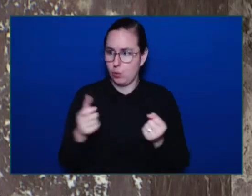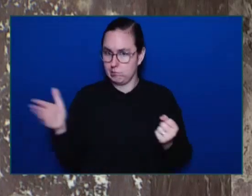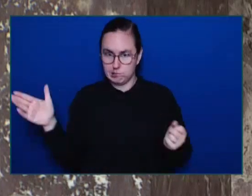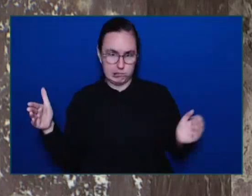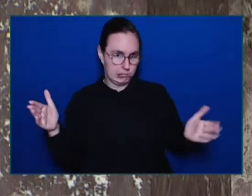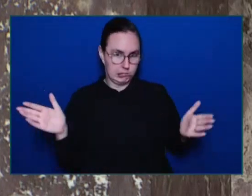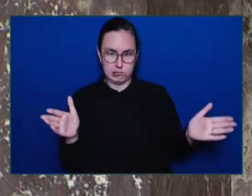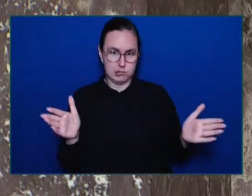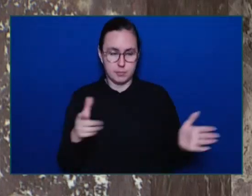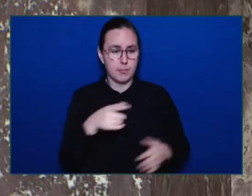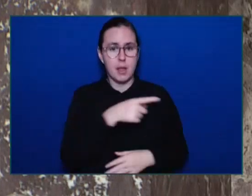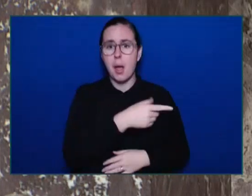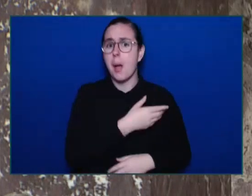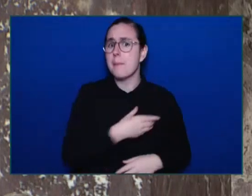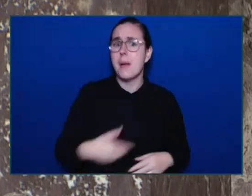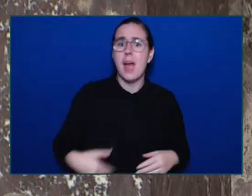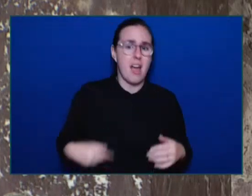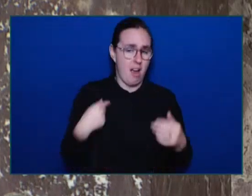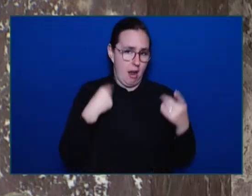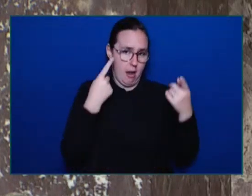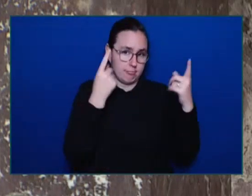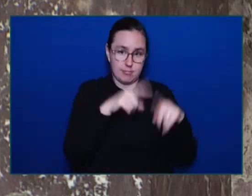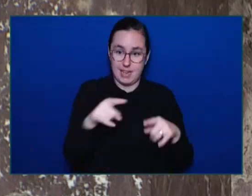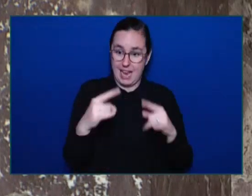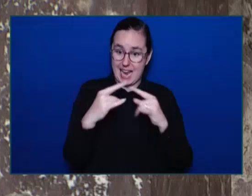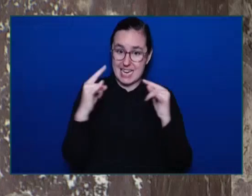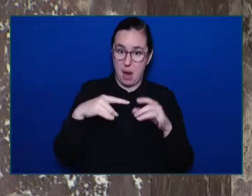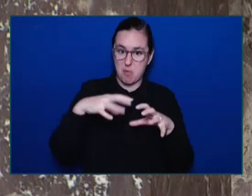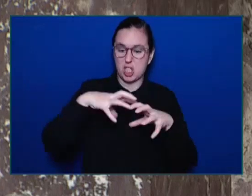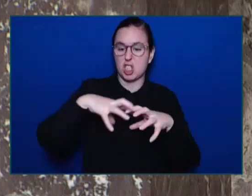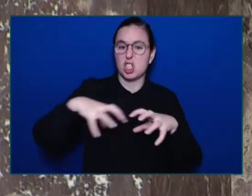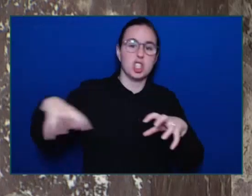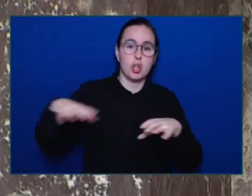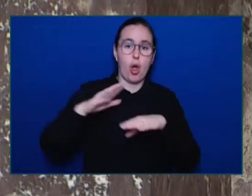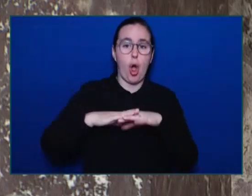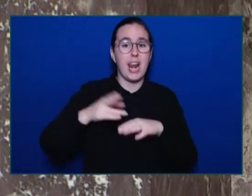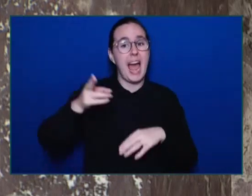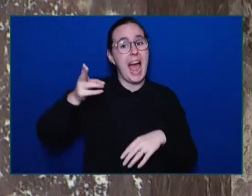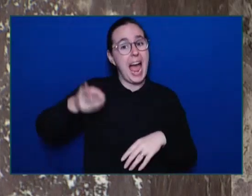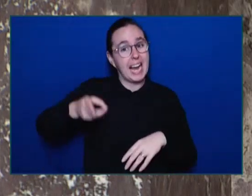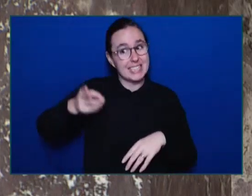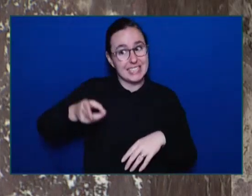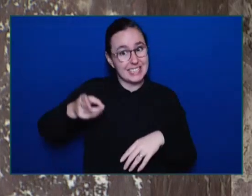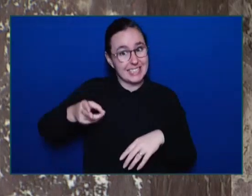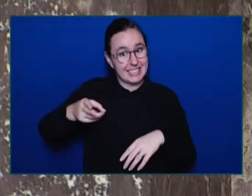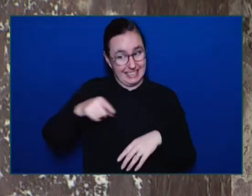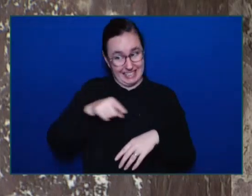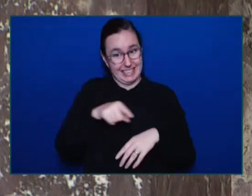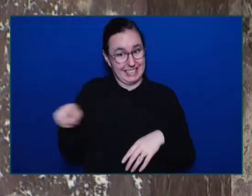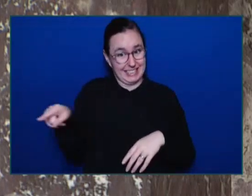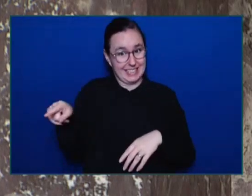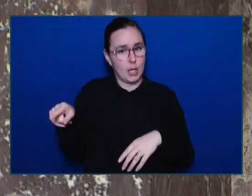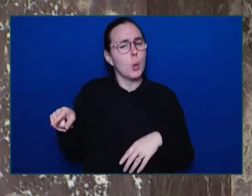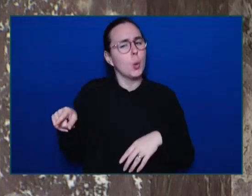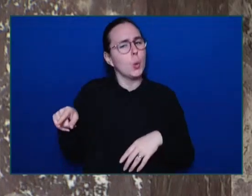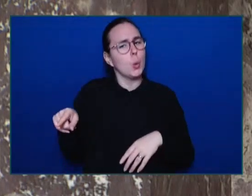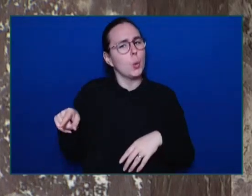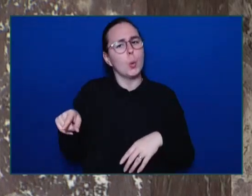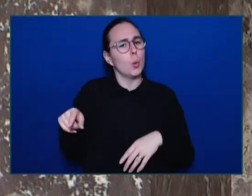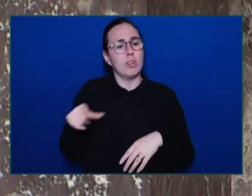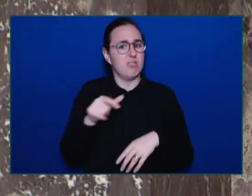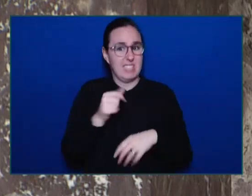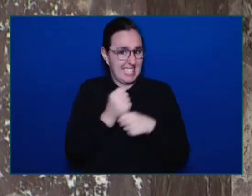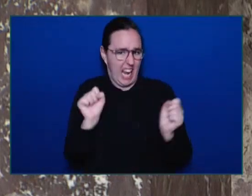Hastings in particular is not safe. The fire risks are great. Many of the housing units that we have on